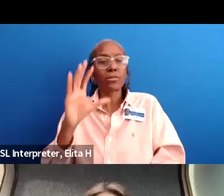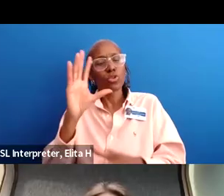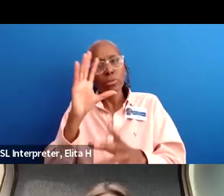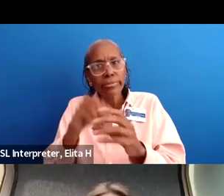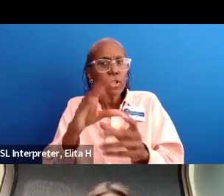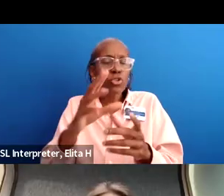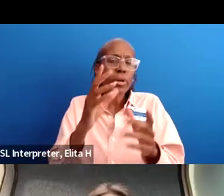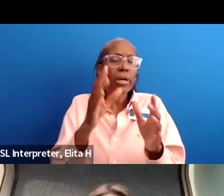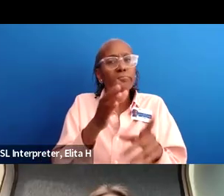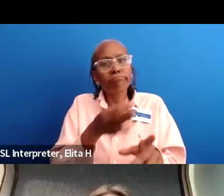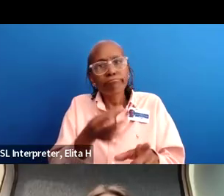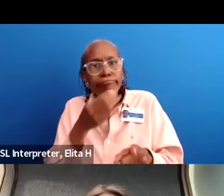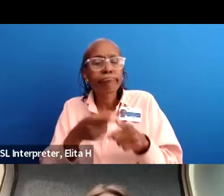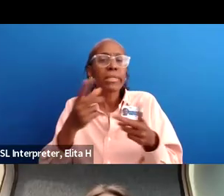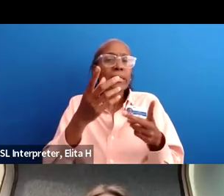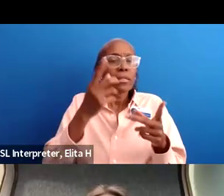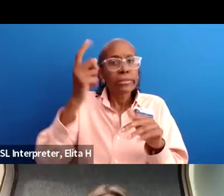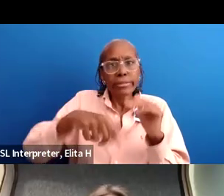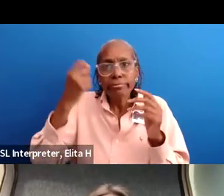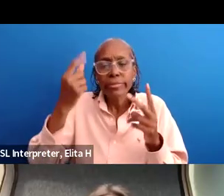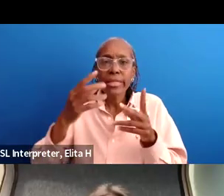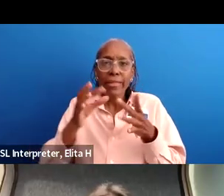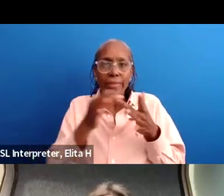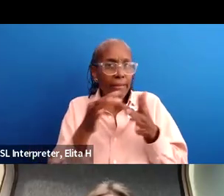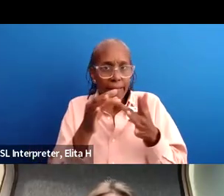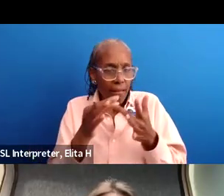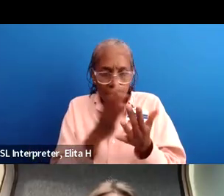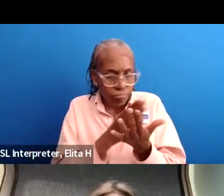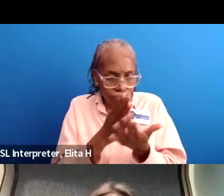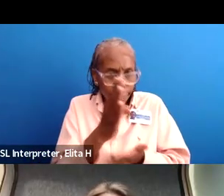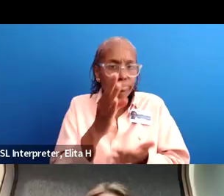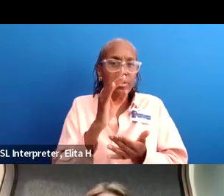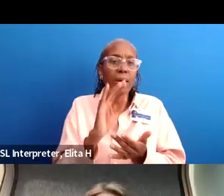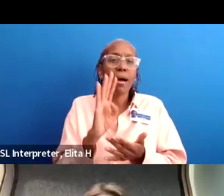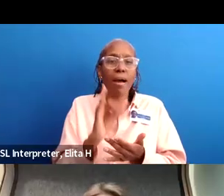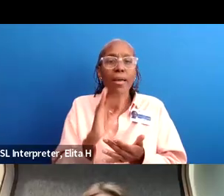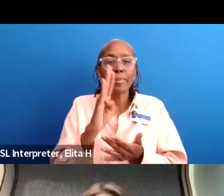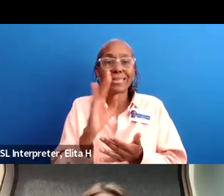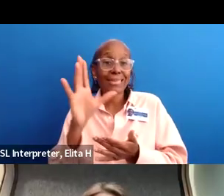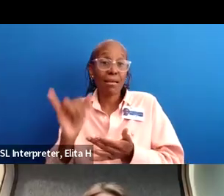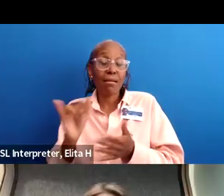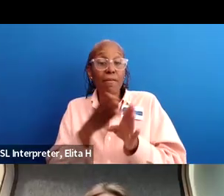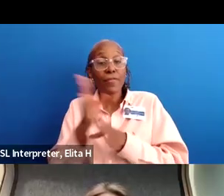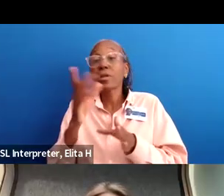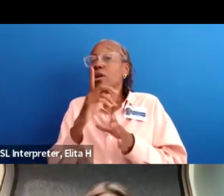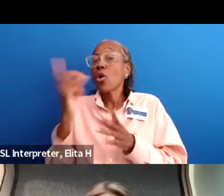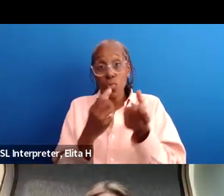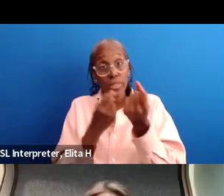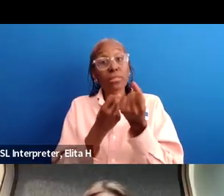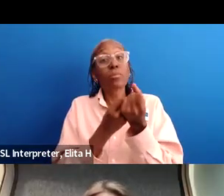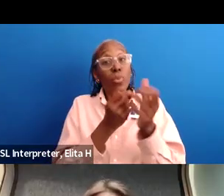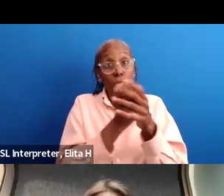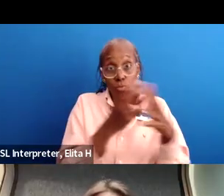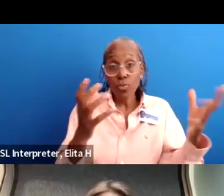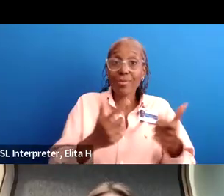expertise, share your insights, and really help us guide the direction of the IBCI field. And you will not only be supporting the growth